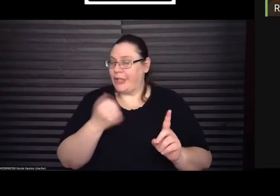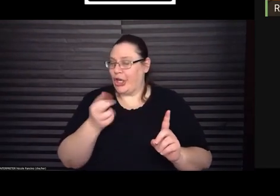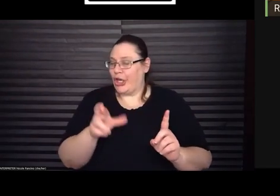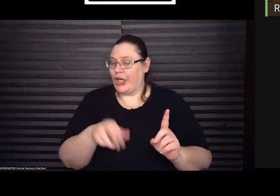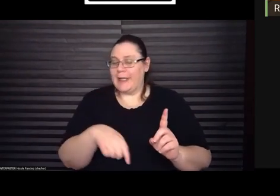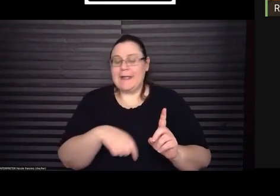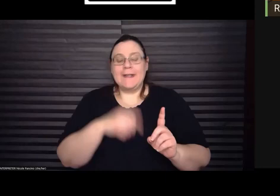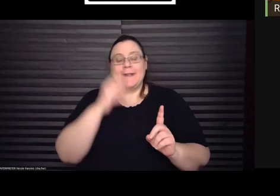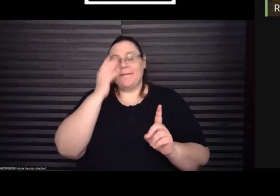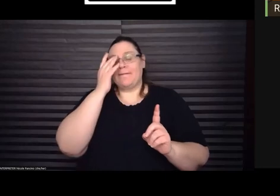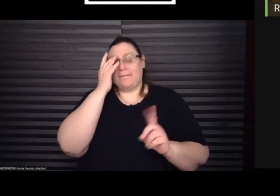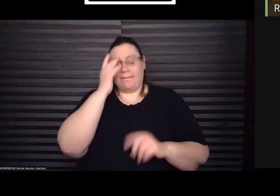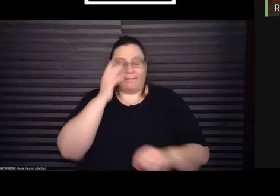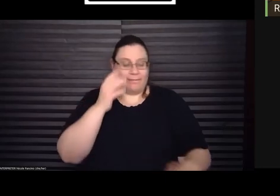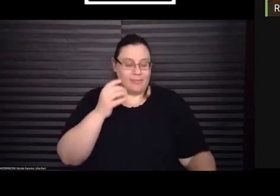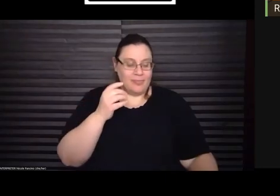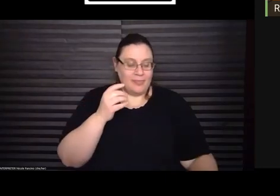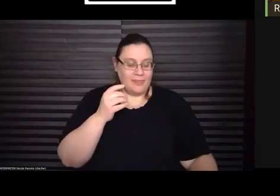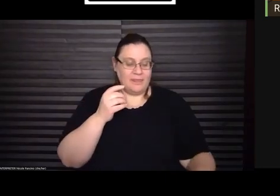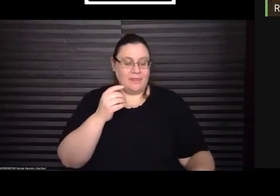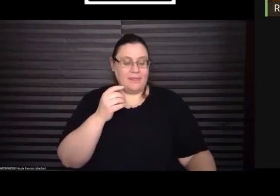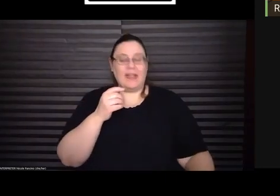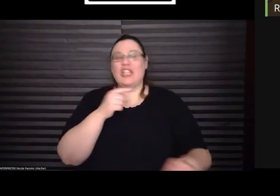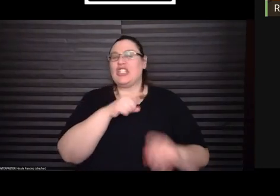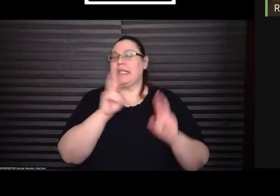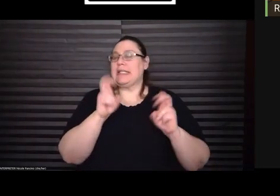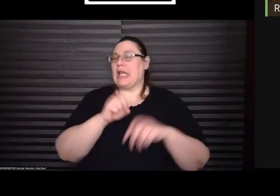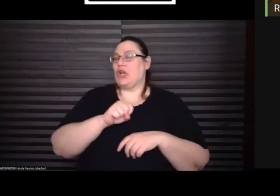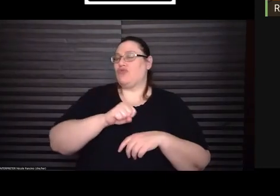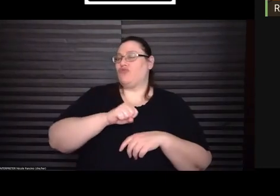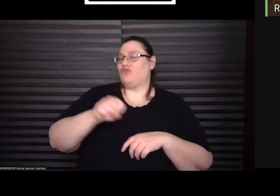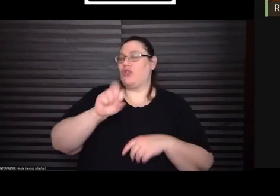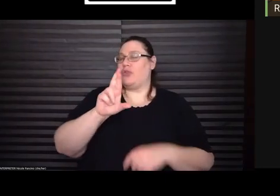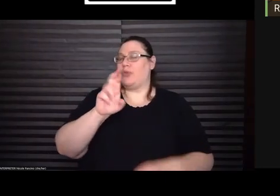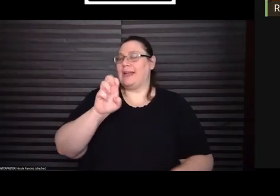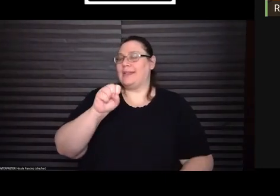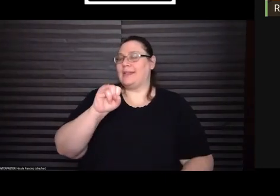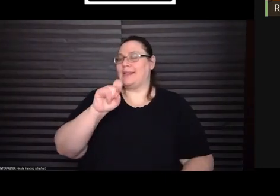of, you know, resistant, you know.